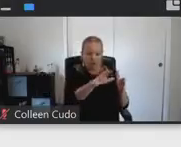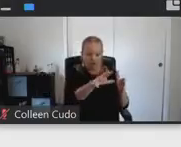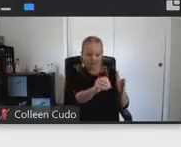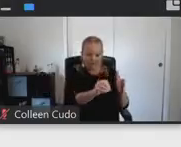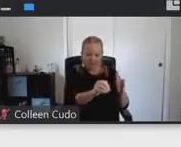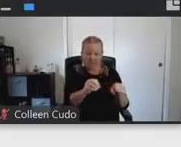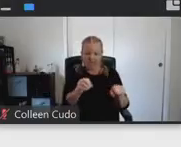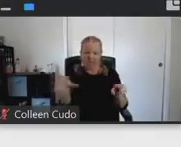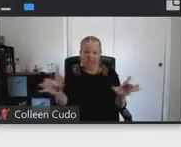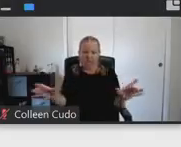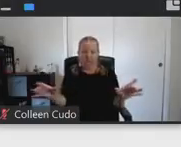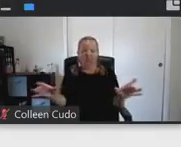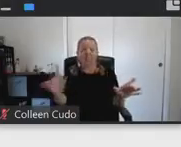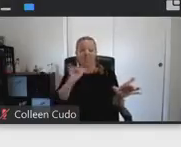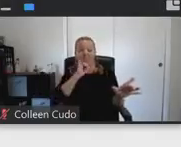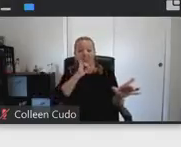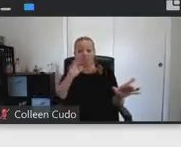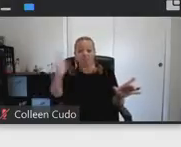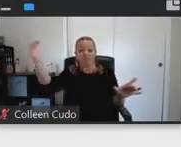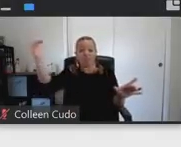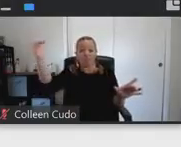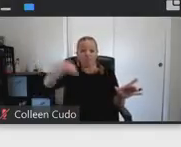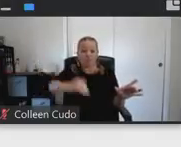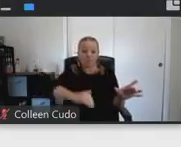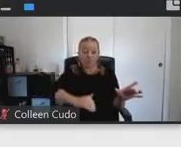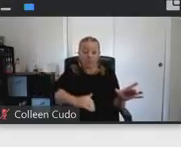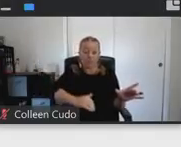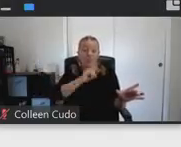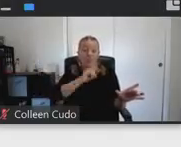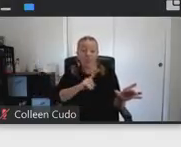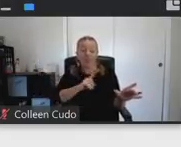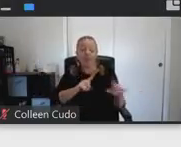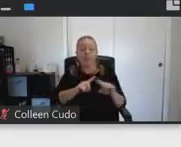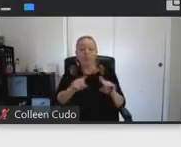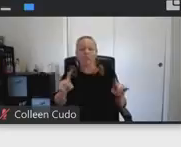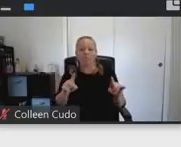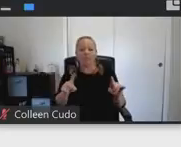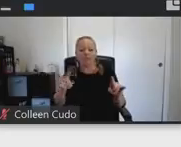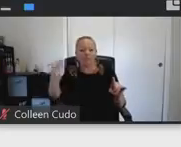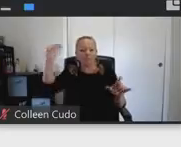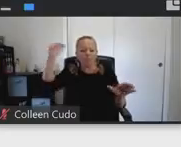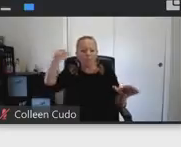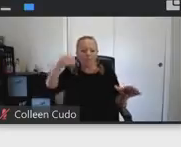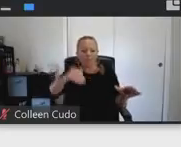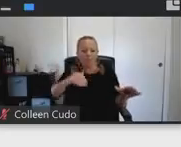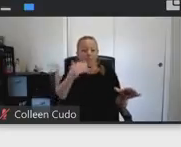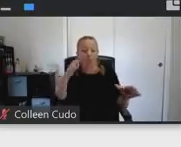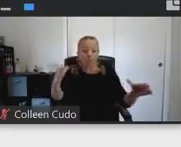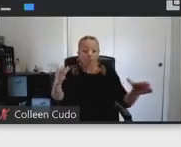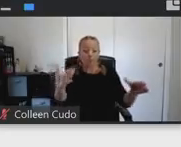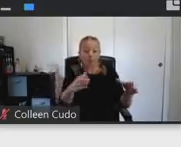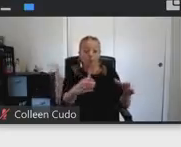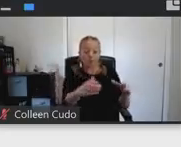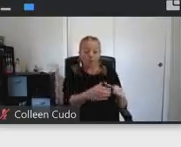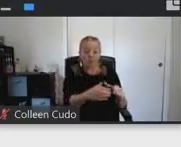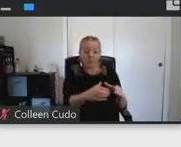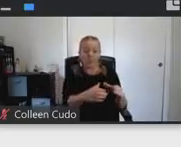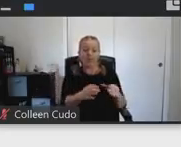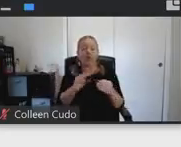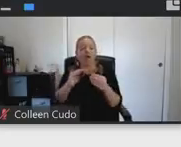is a substantial decrease, or like the trajectory is going down, so you know that it's shrinking. Metric